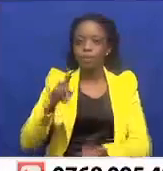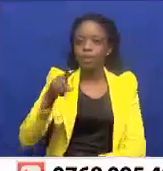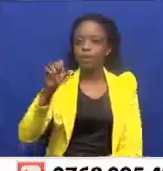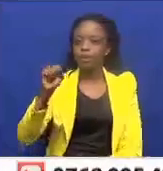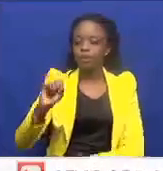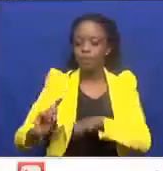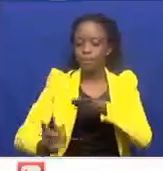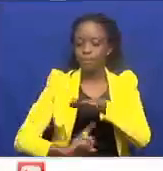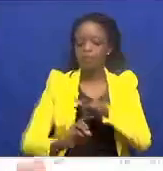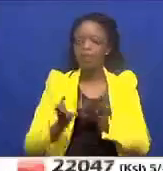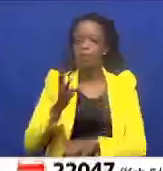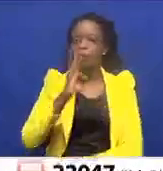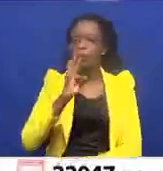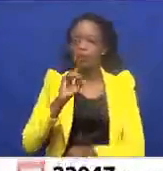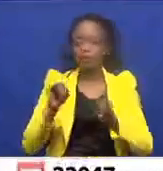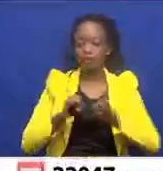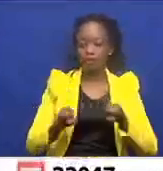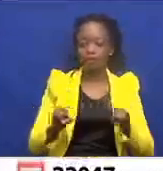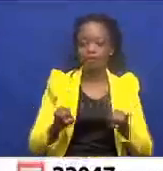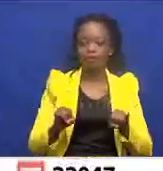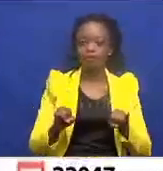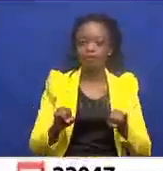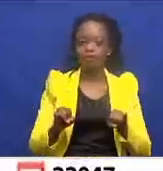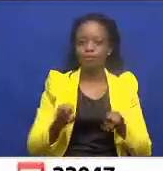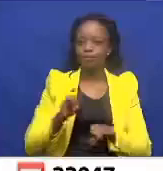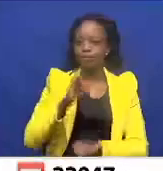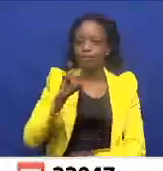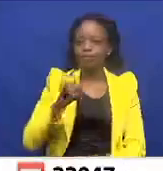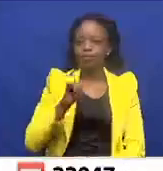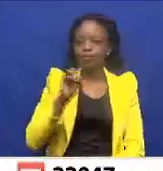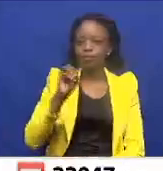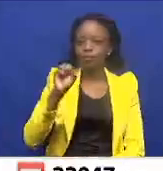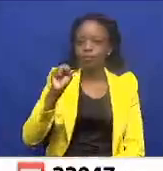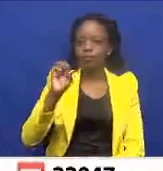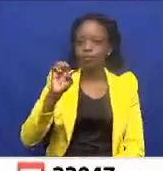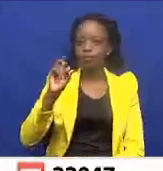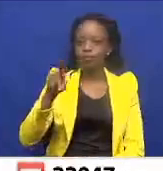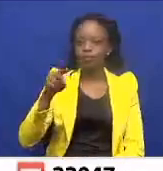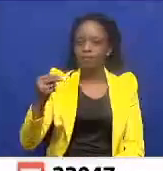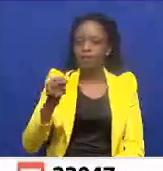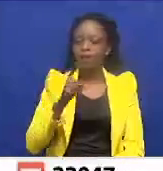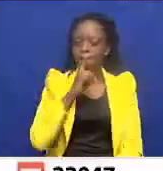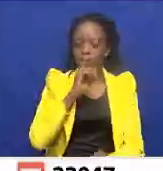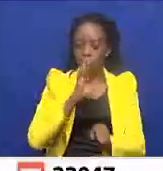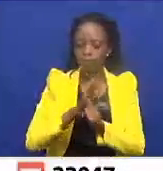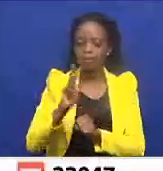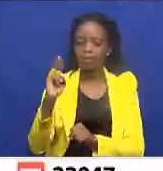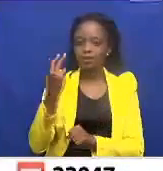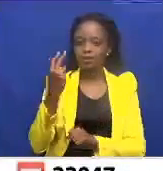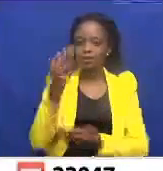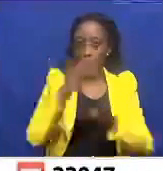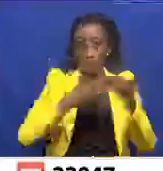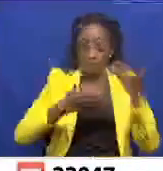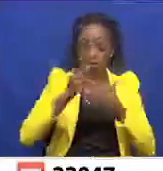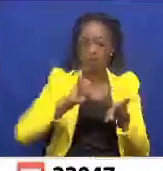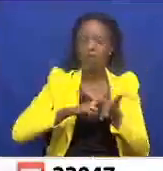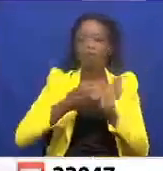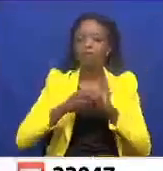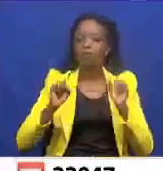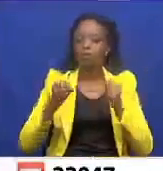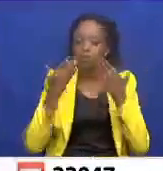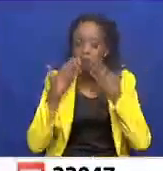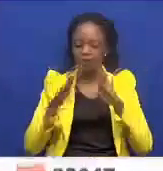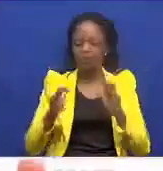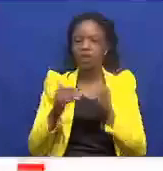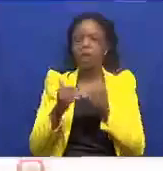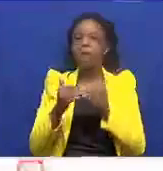Ministry of Water, Sanitation and Irrigation, Joseph Irungu, assured that the second phase of the project is set to be complete ahead of